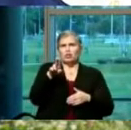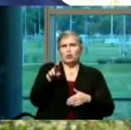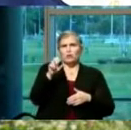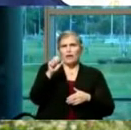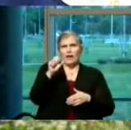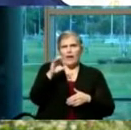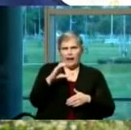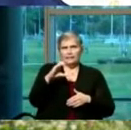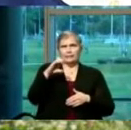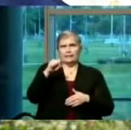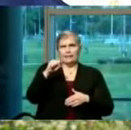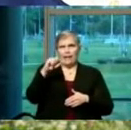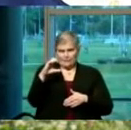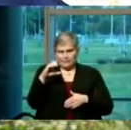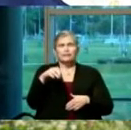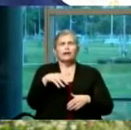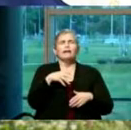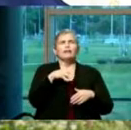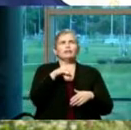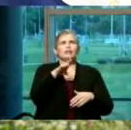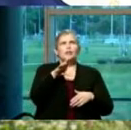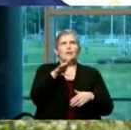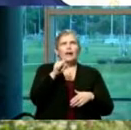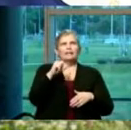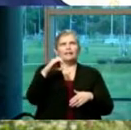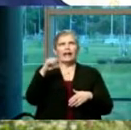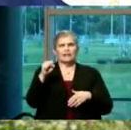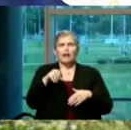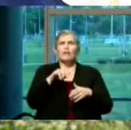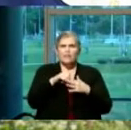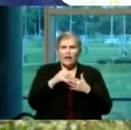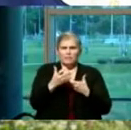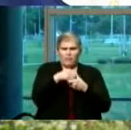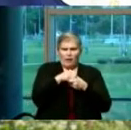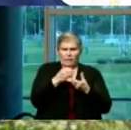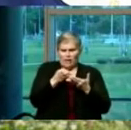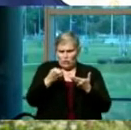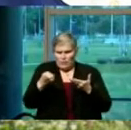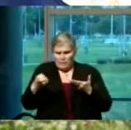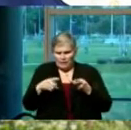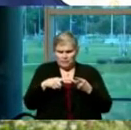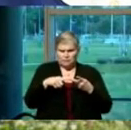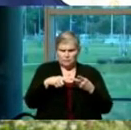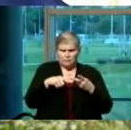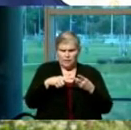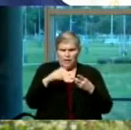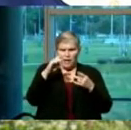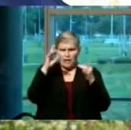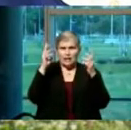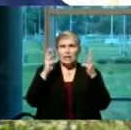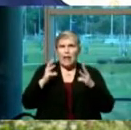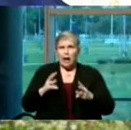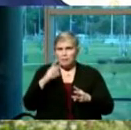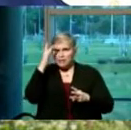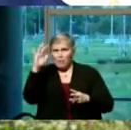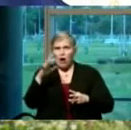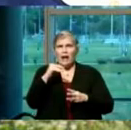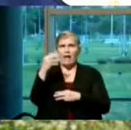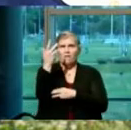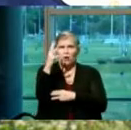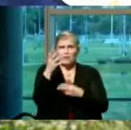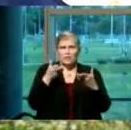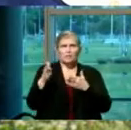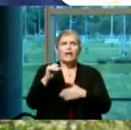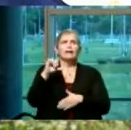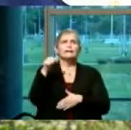invested over $50 million in our Environmental Equality Incentive Program, EQIP, and climate smart agricultural and forestry practices,